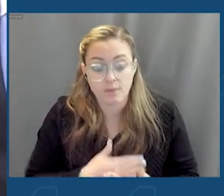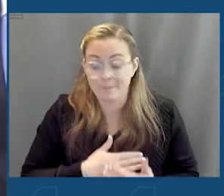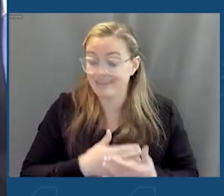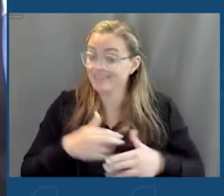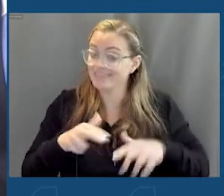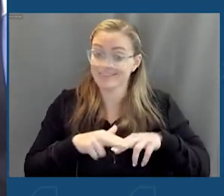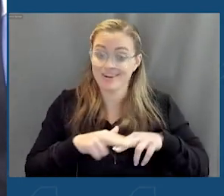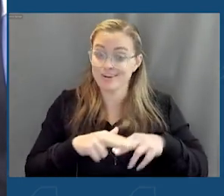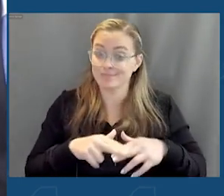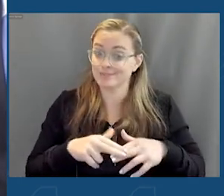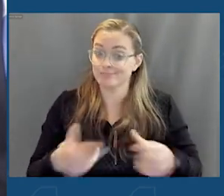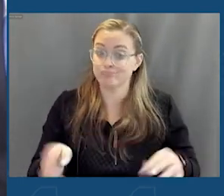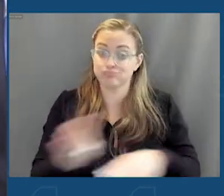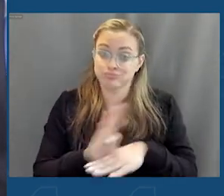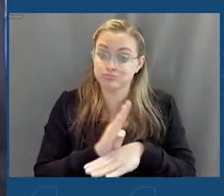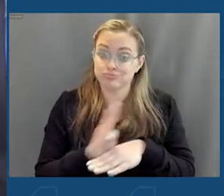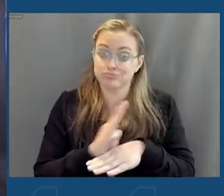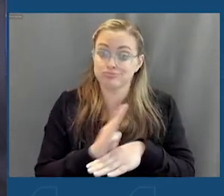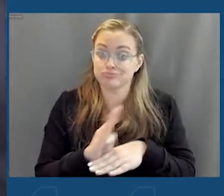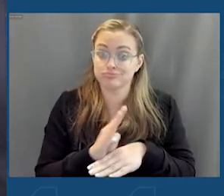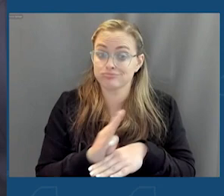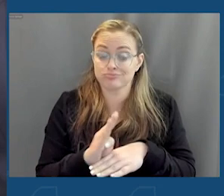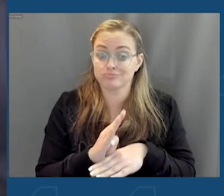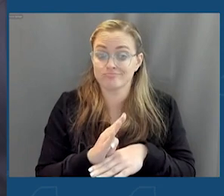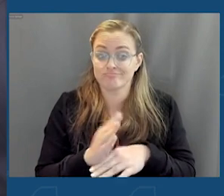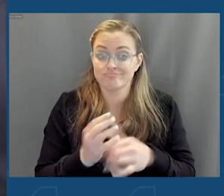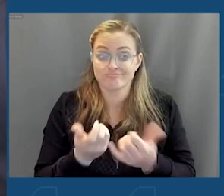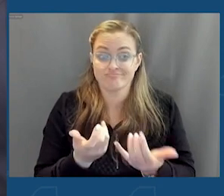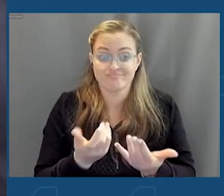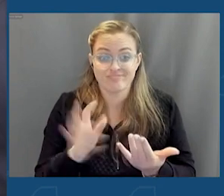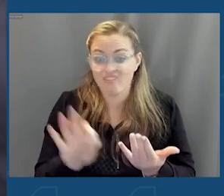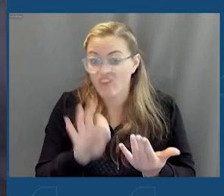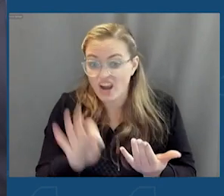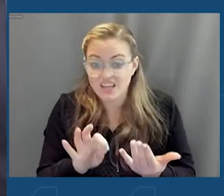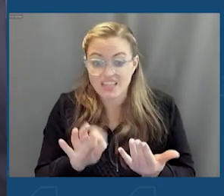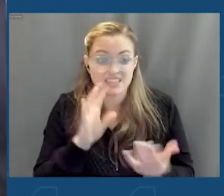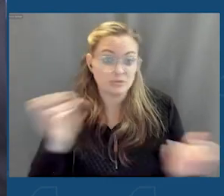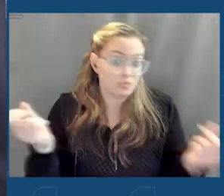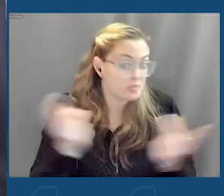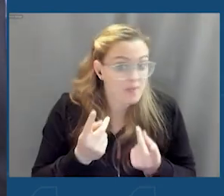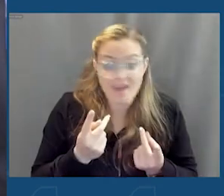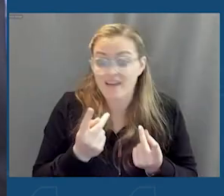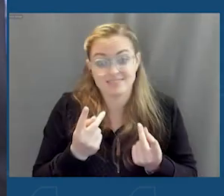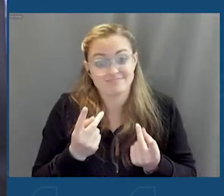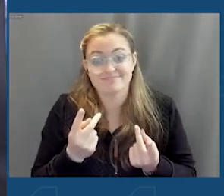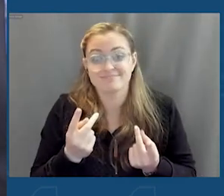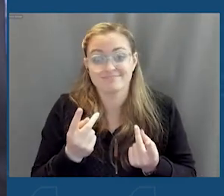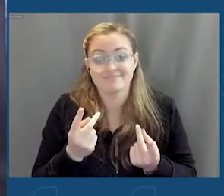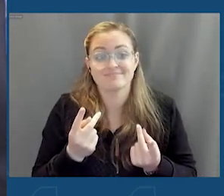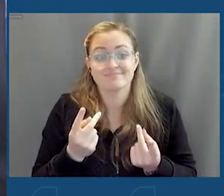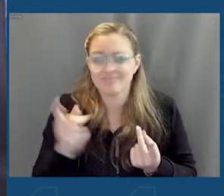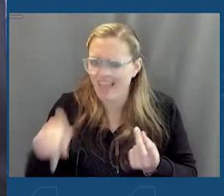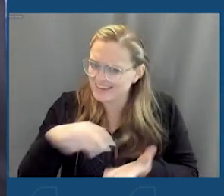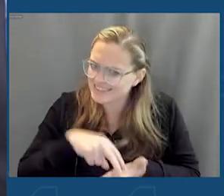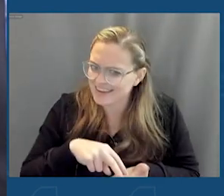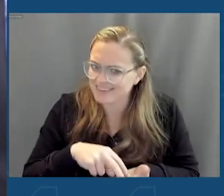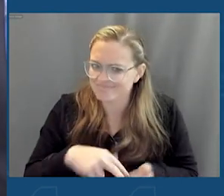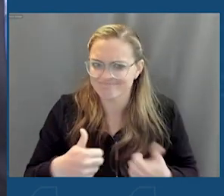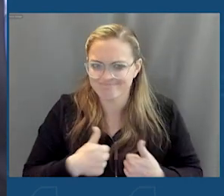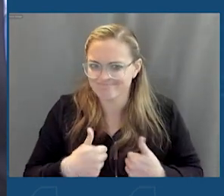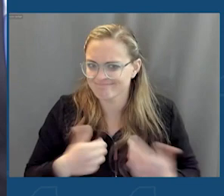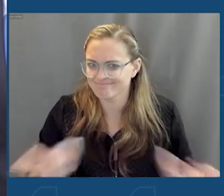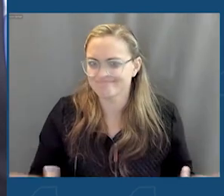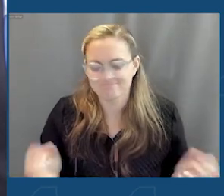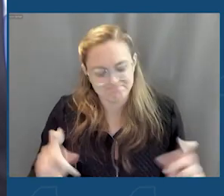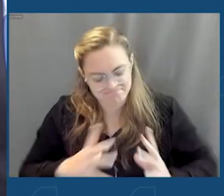It's a Friday, right? All the story, everybody's staying home on Fridays, they seem to be coming back. I understand, but that's okay. So